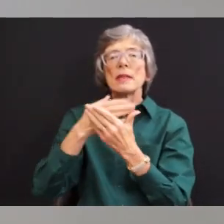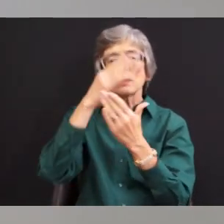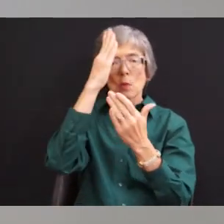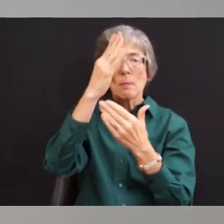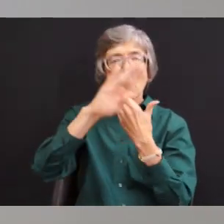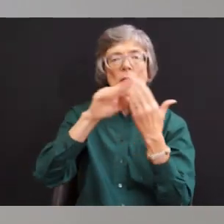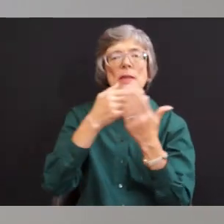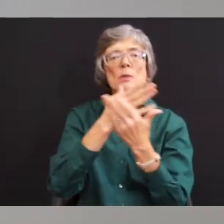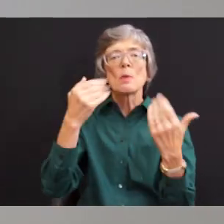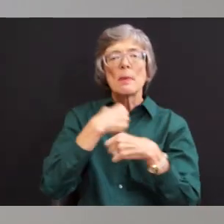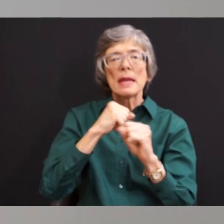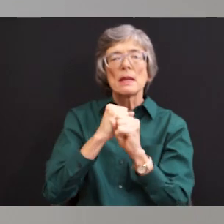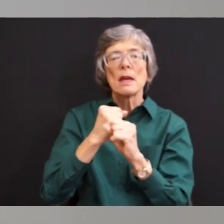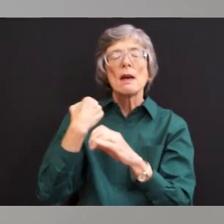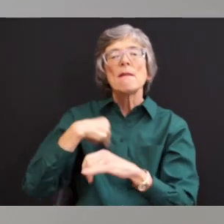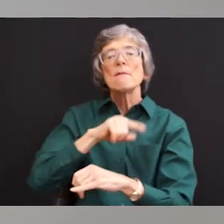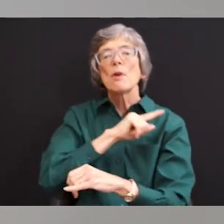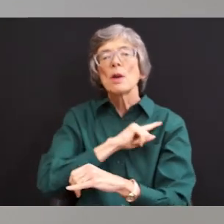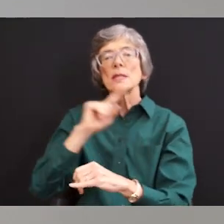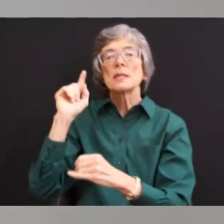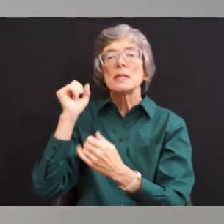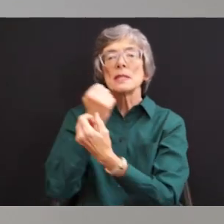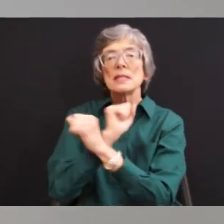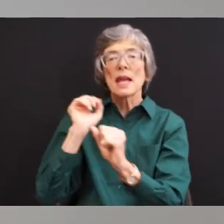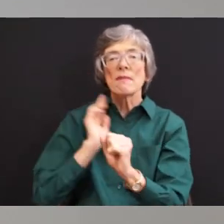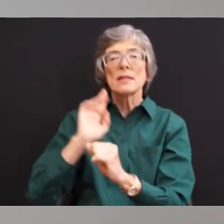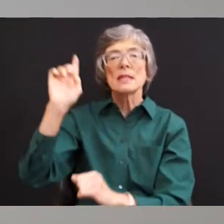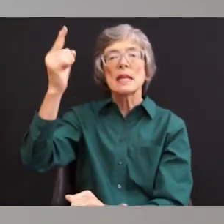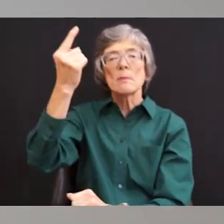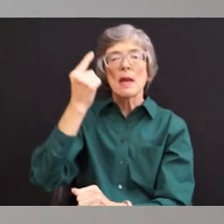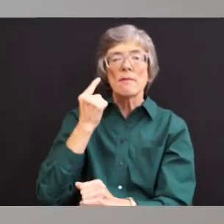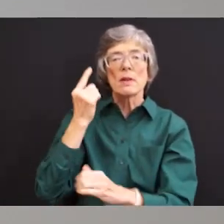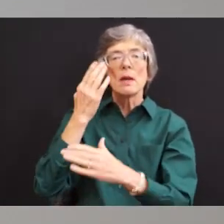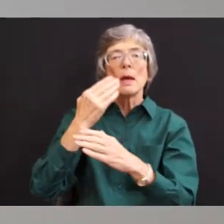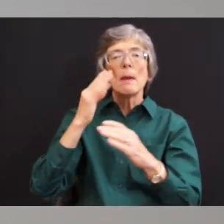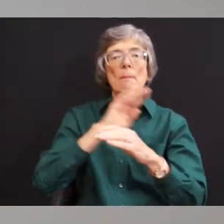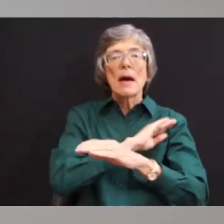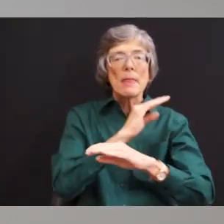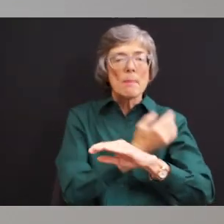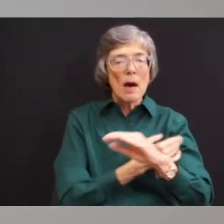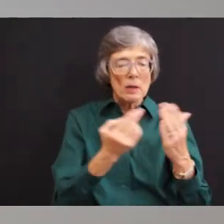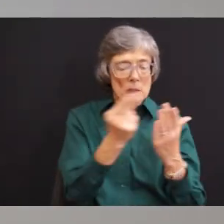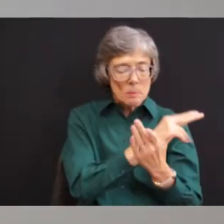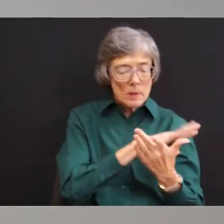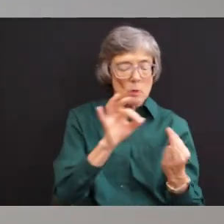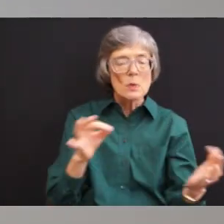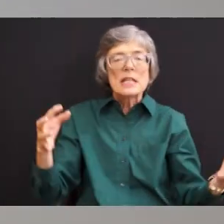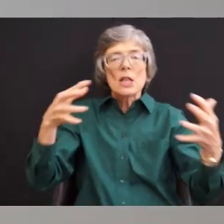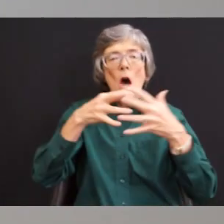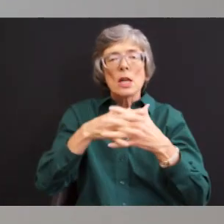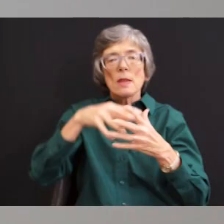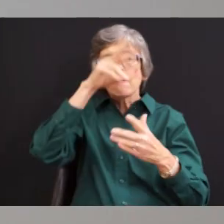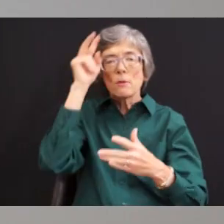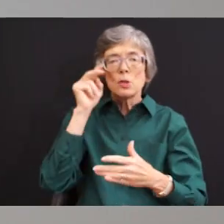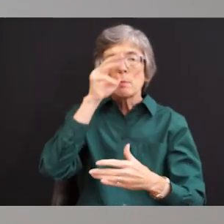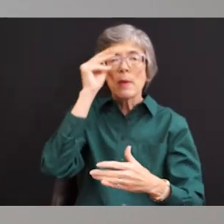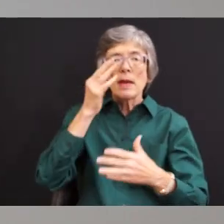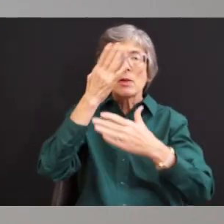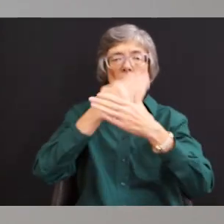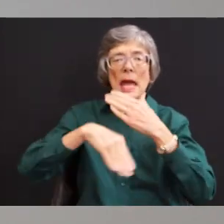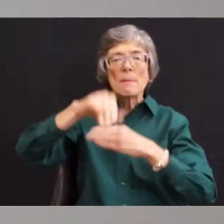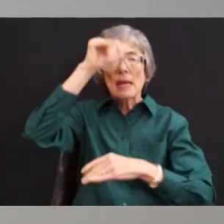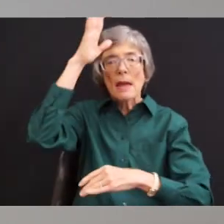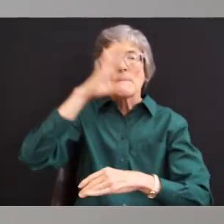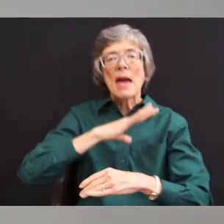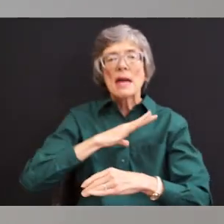made. For us men and for our salvation, he came down from heaven. And by the Holy Spirit was incarnate of the Virgin Mary and